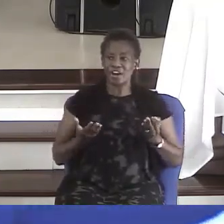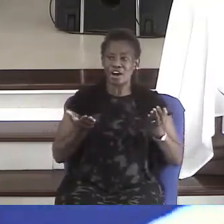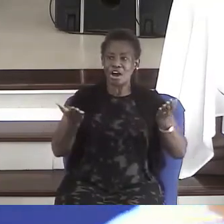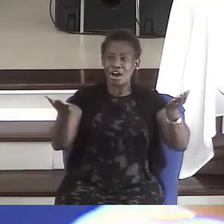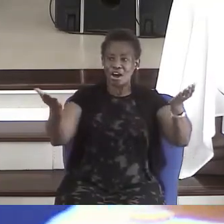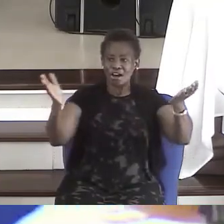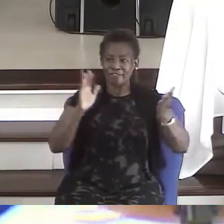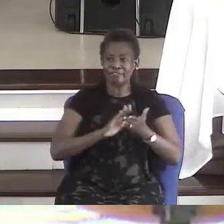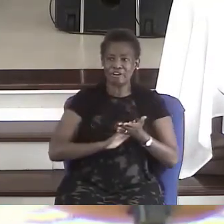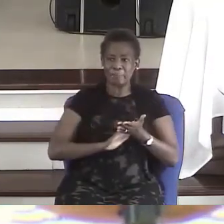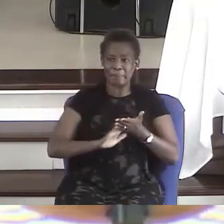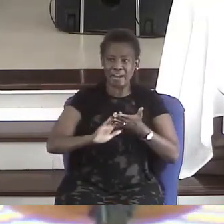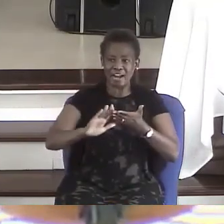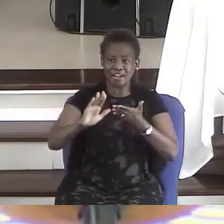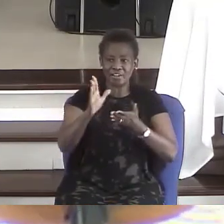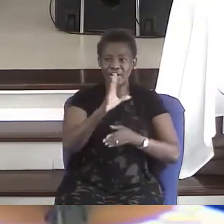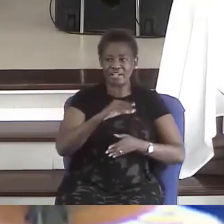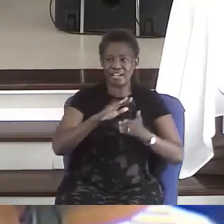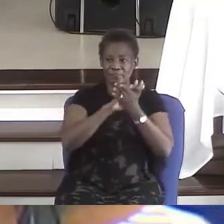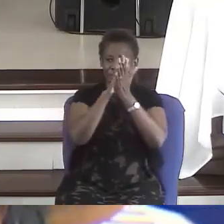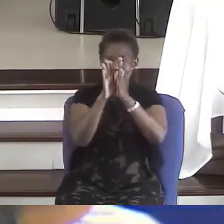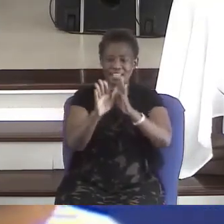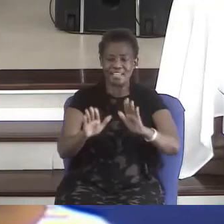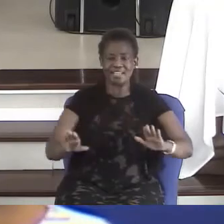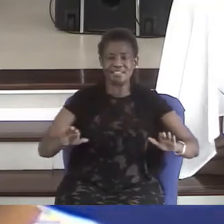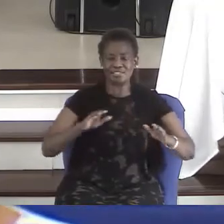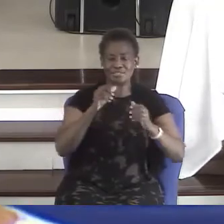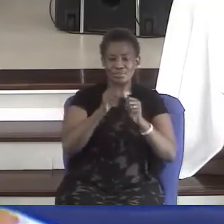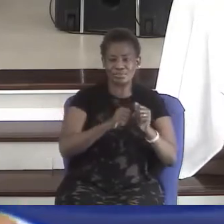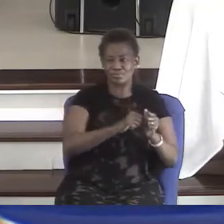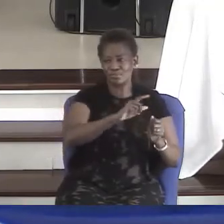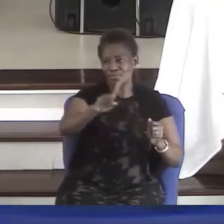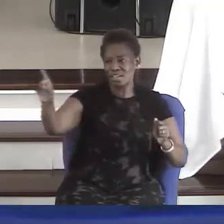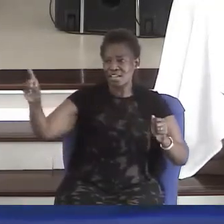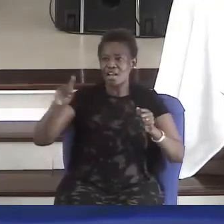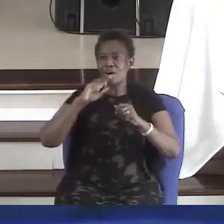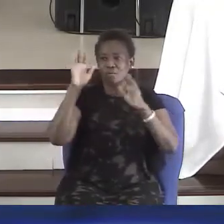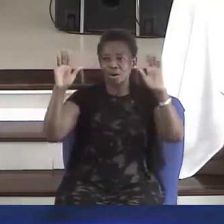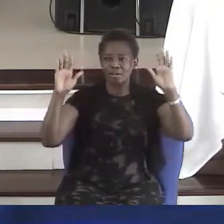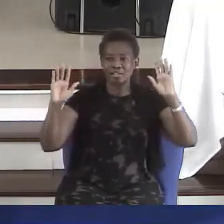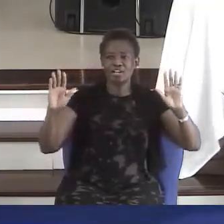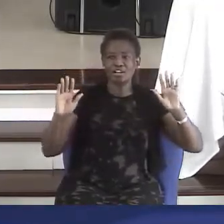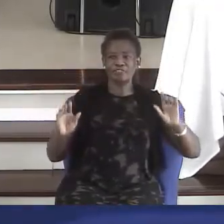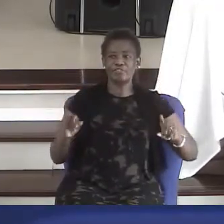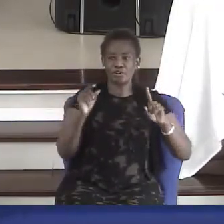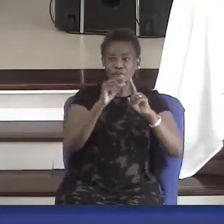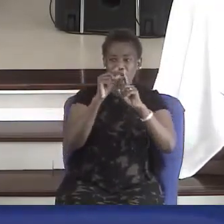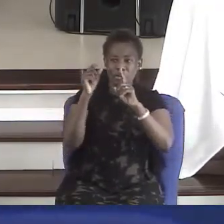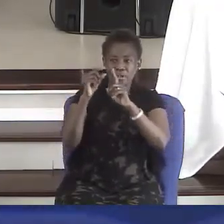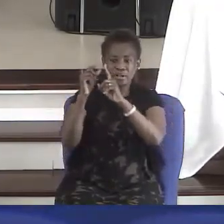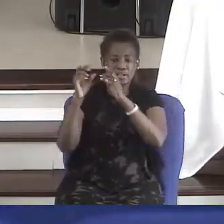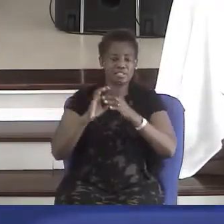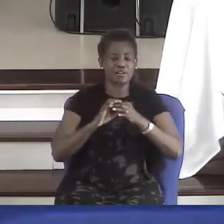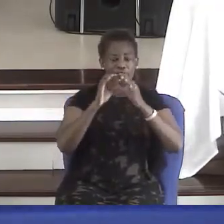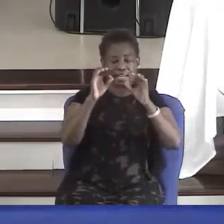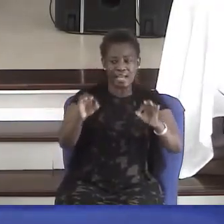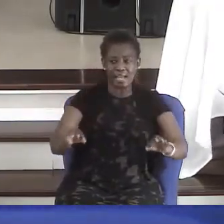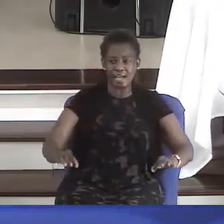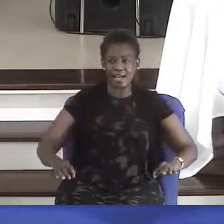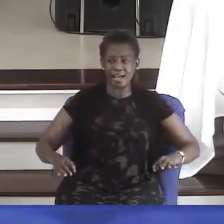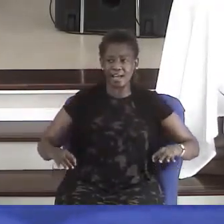life. Offer pardon and peace to all, wonderful words